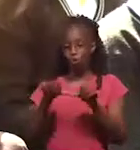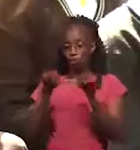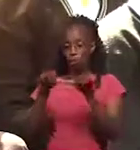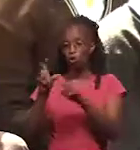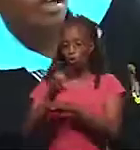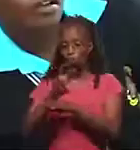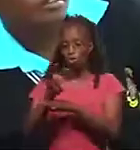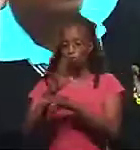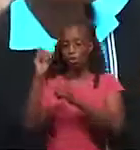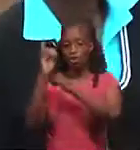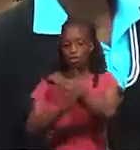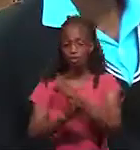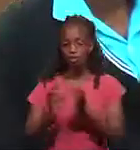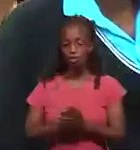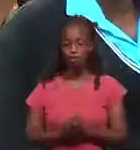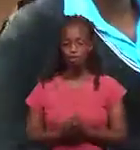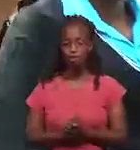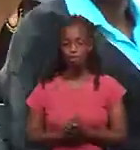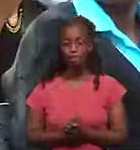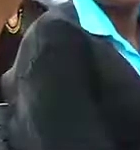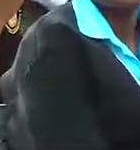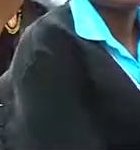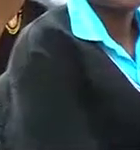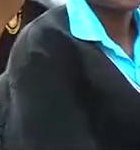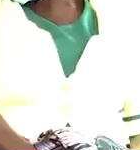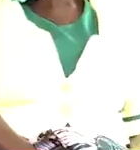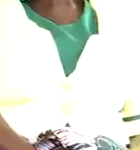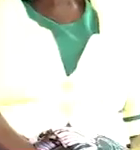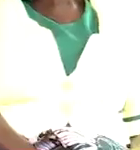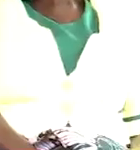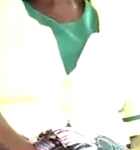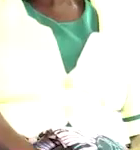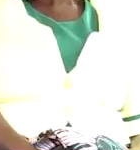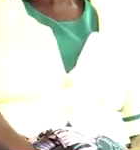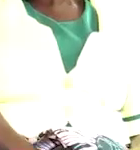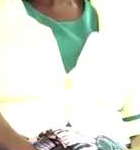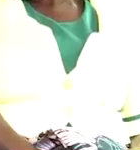nidhamu shuleni kwa maisha mema ya baadaye. Dennis Mwendwa, Undugu TV.